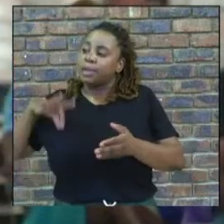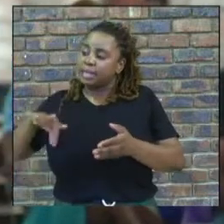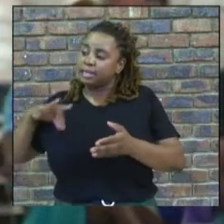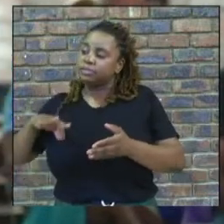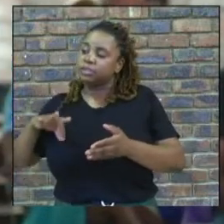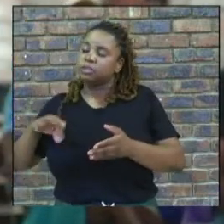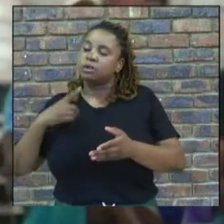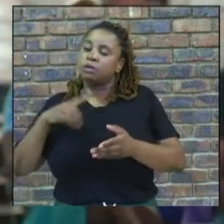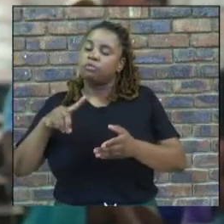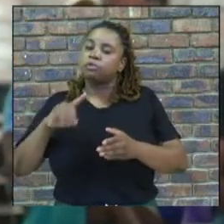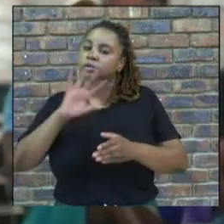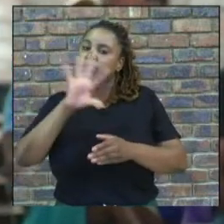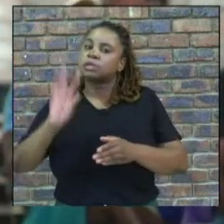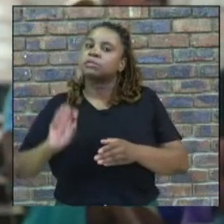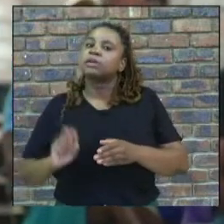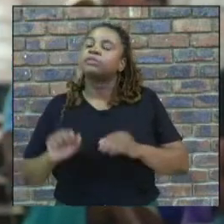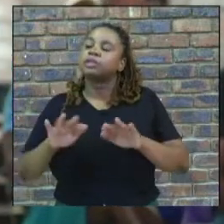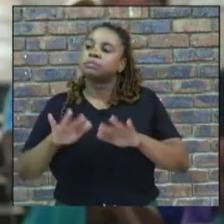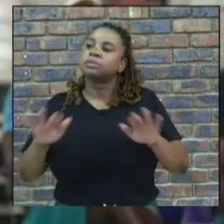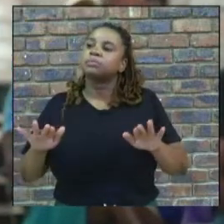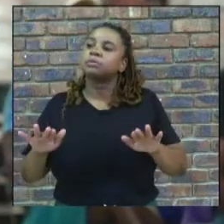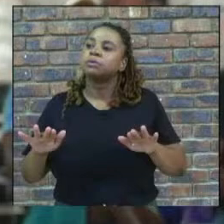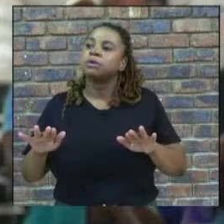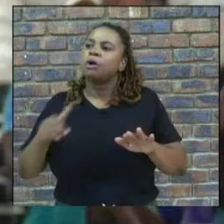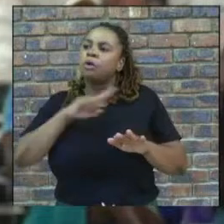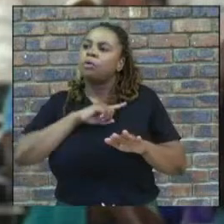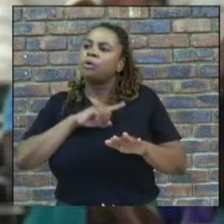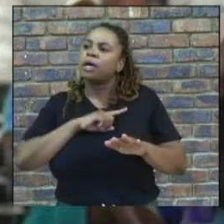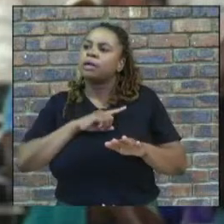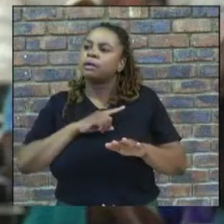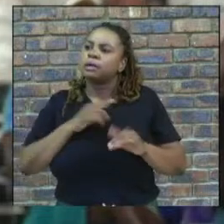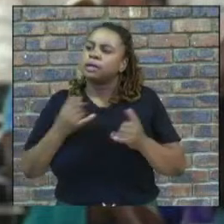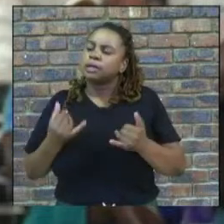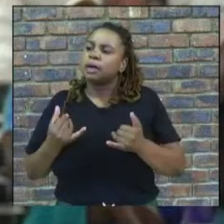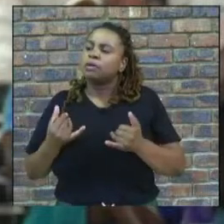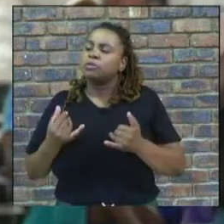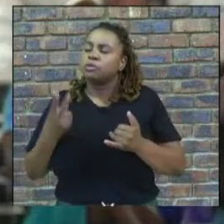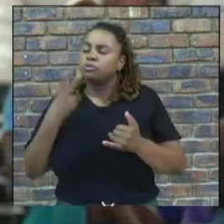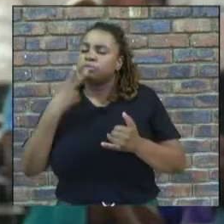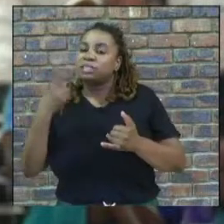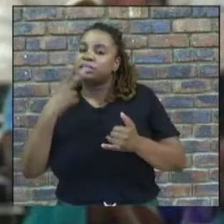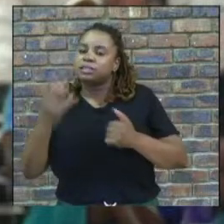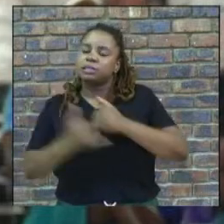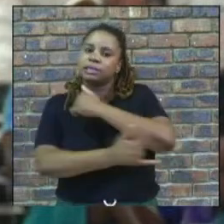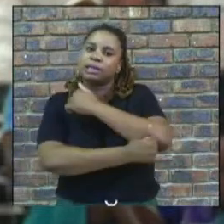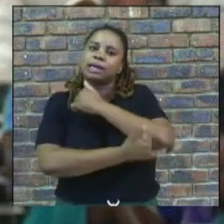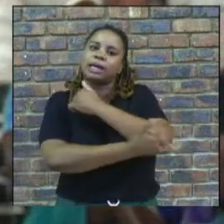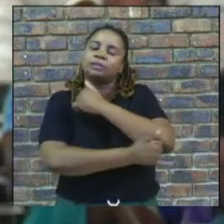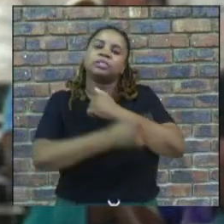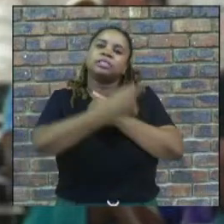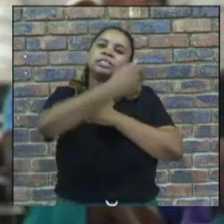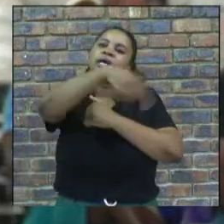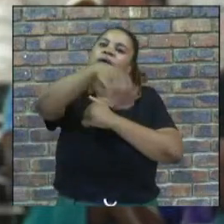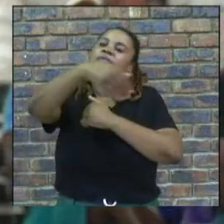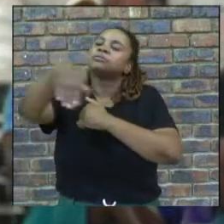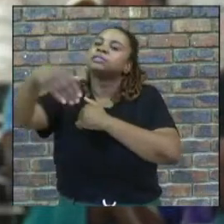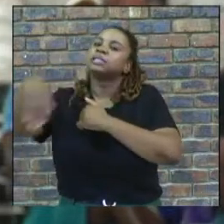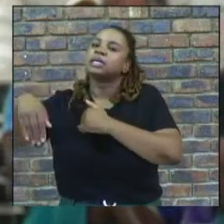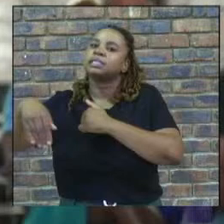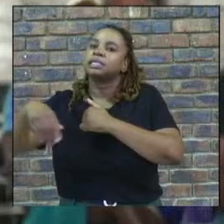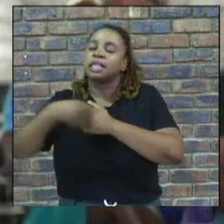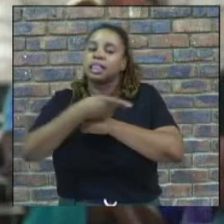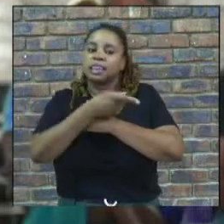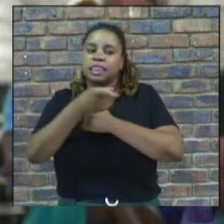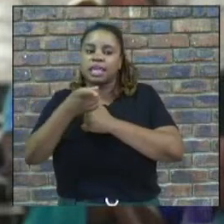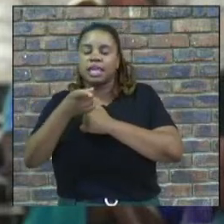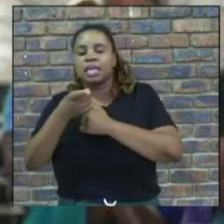we are experiencing is that our neighboring countries are enjoying benefits of lower costs as